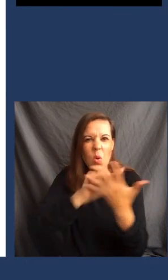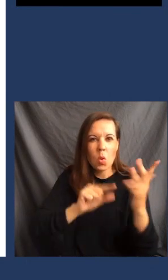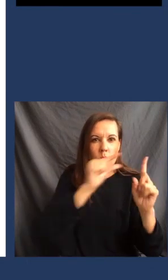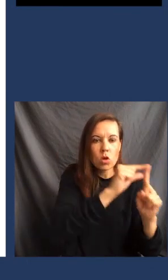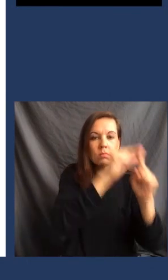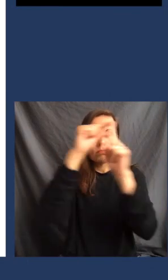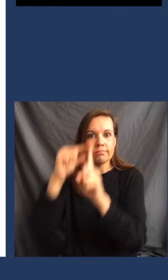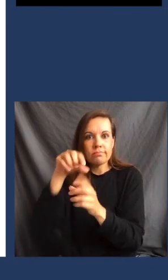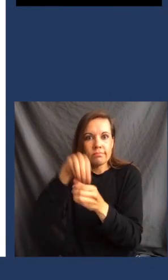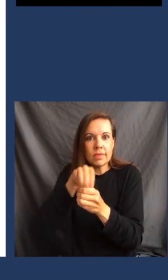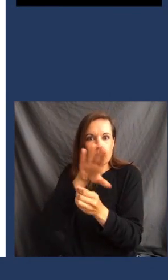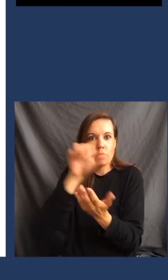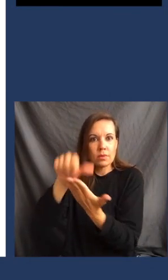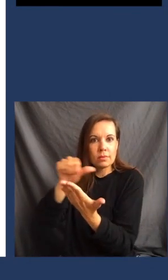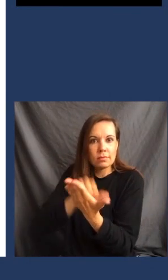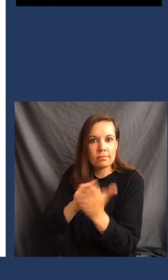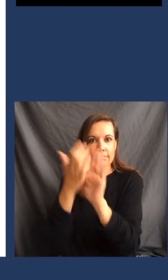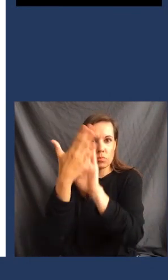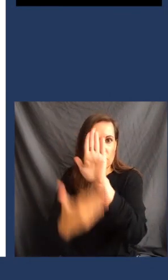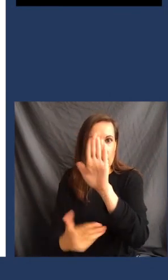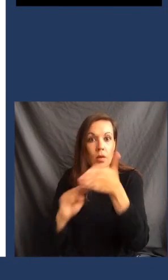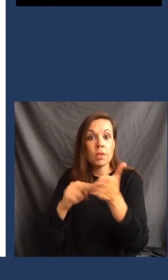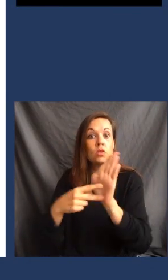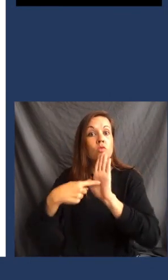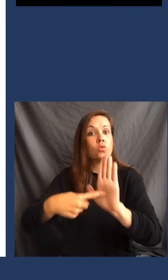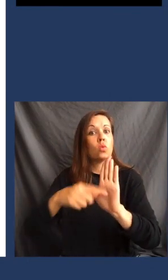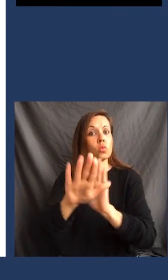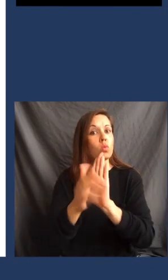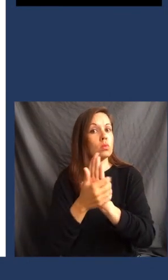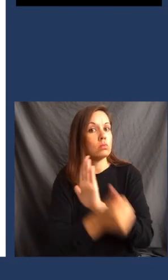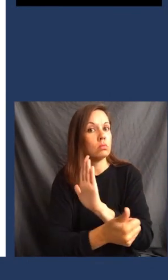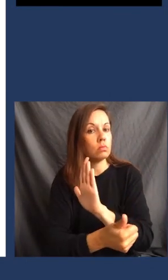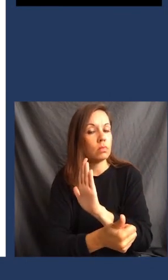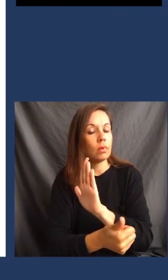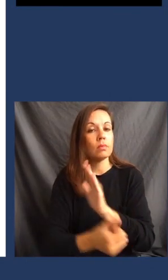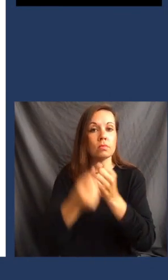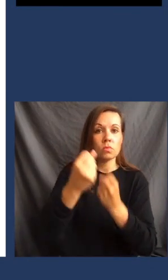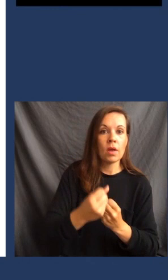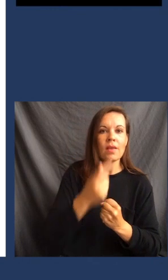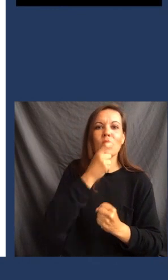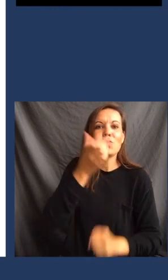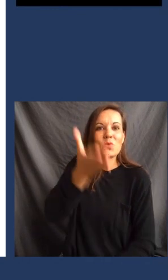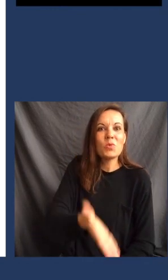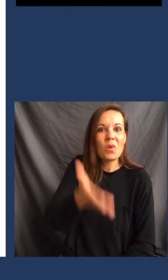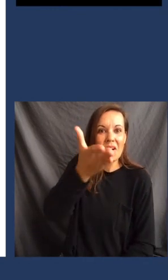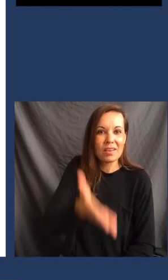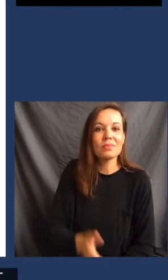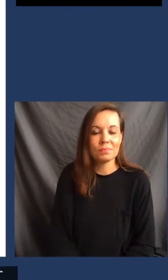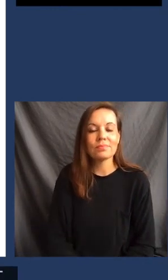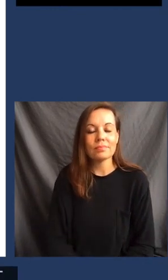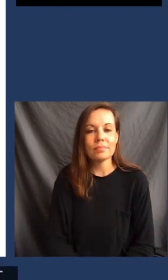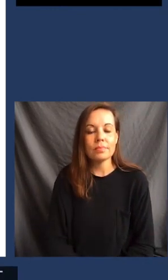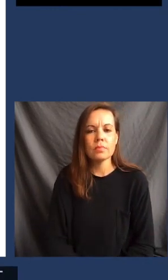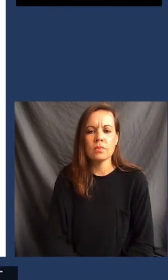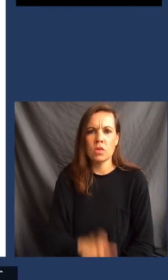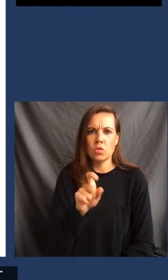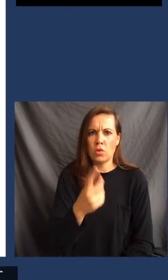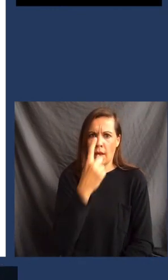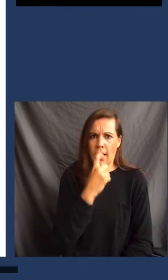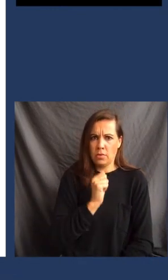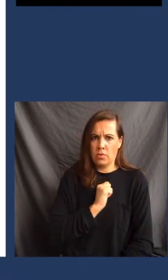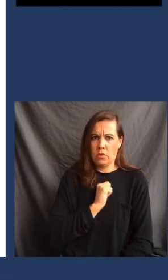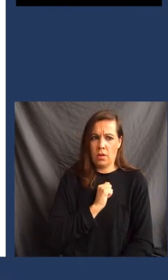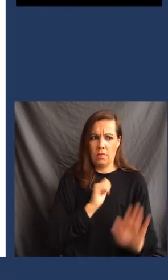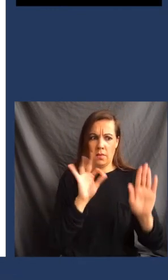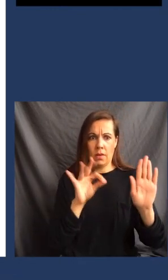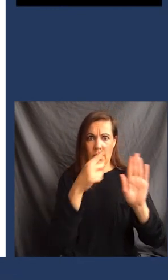is an opportunity to, again, show what you are and not just what you do. You want to ask yourself, if this is the